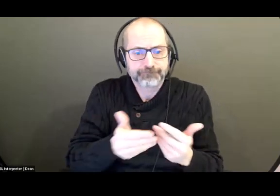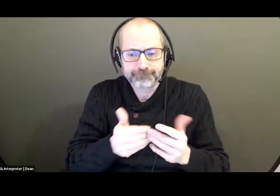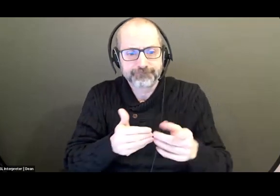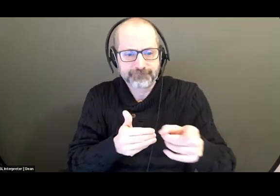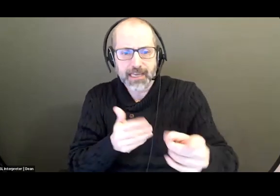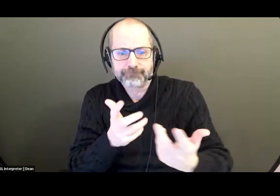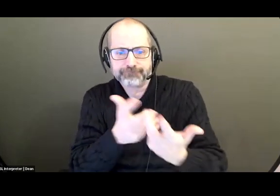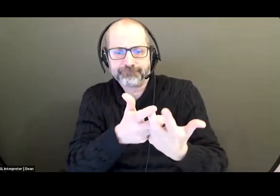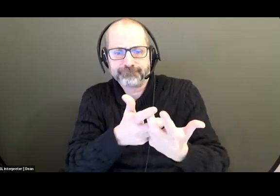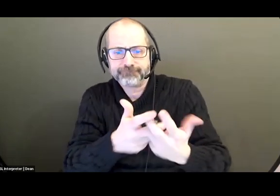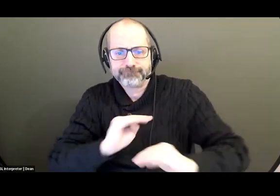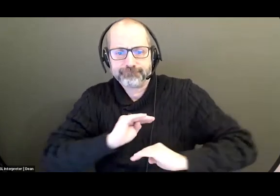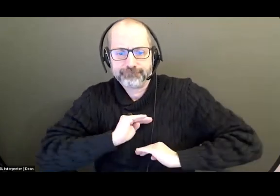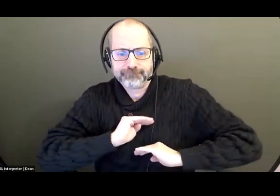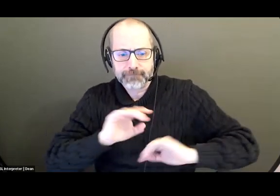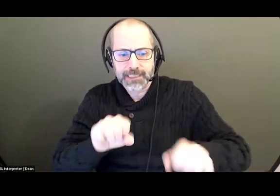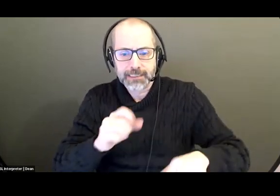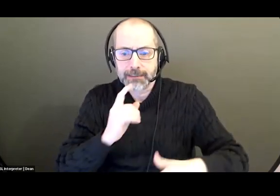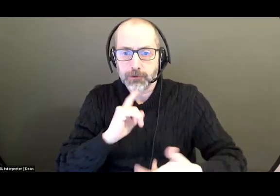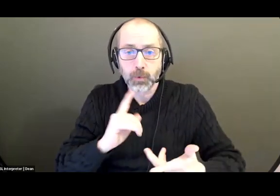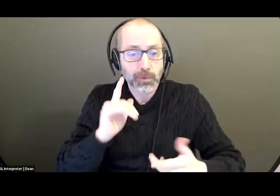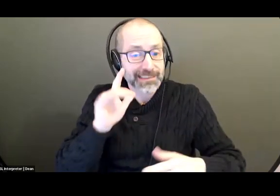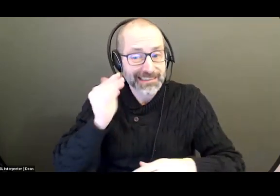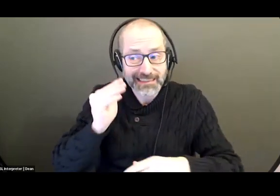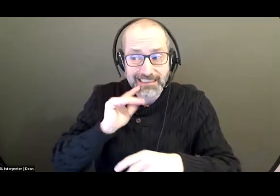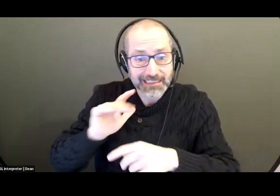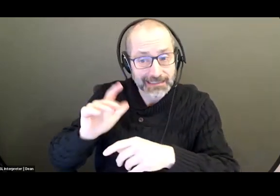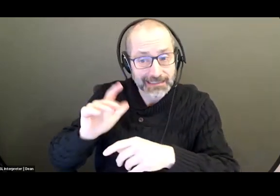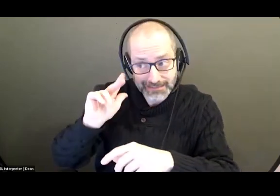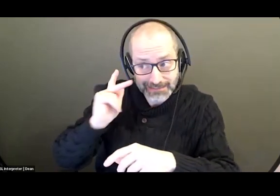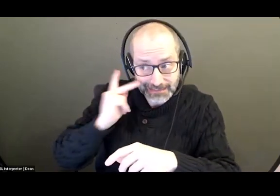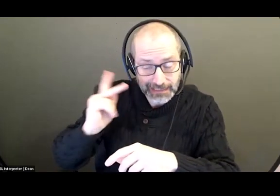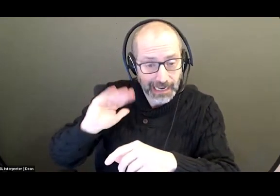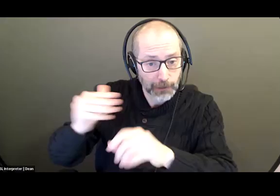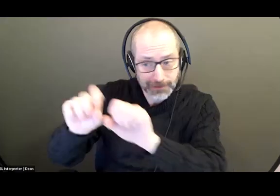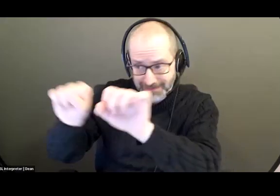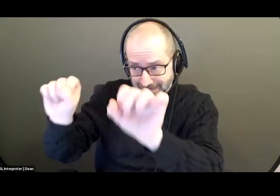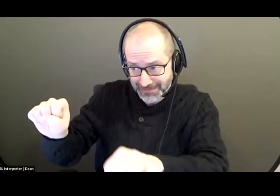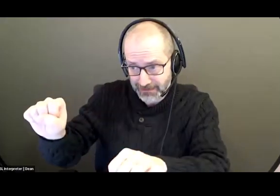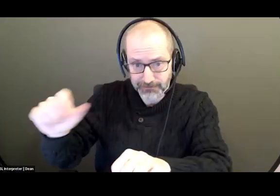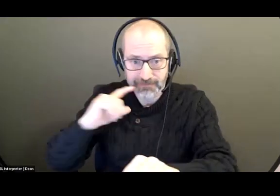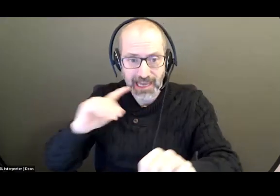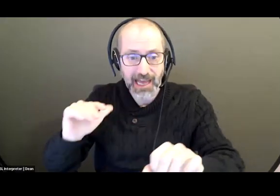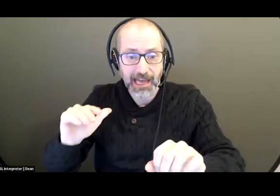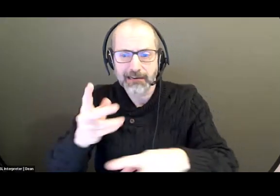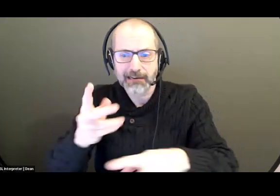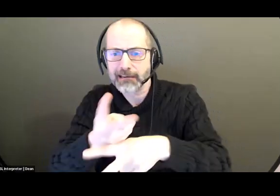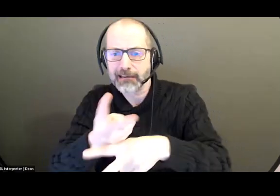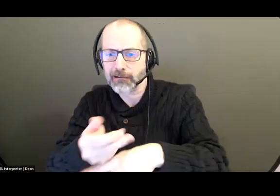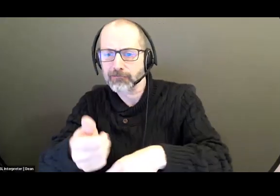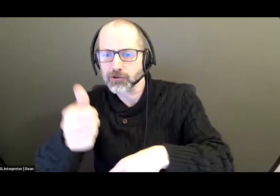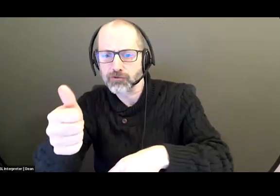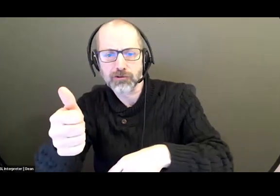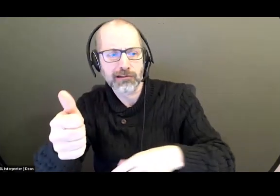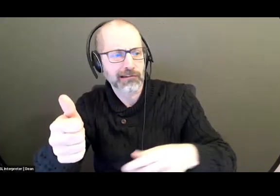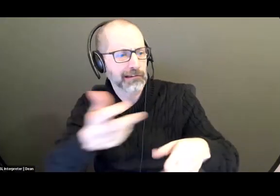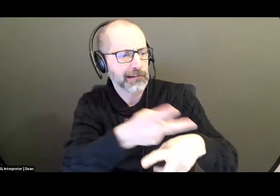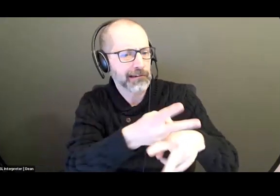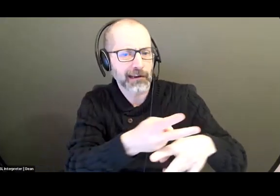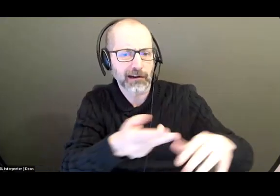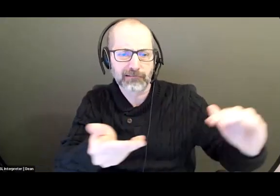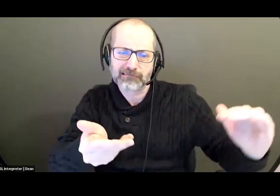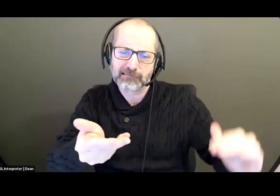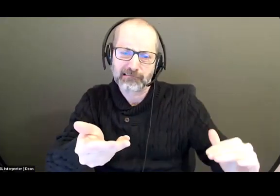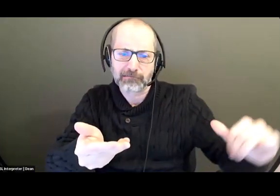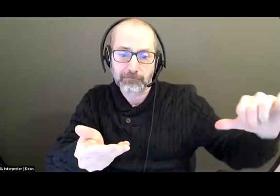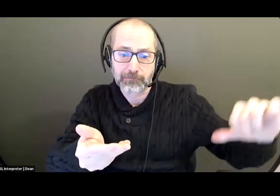work. In the session, we talked about how systems create unequal care experiences and